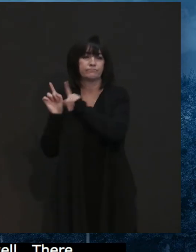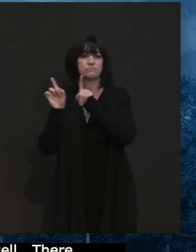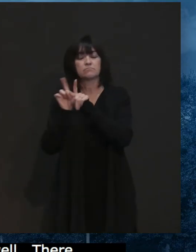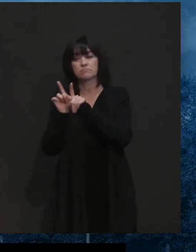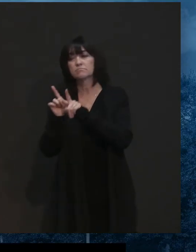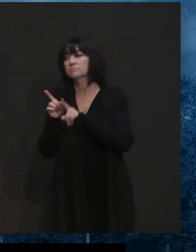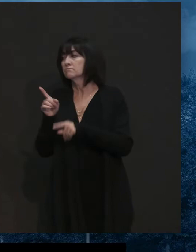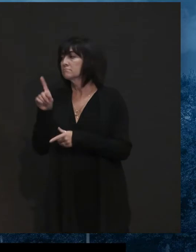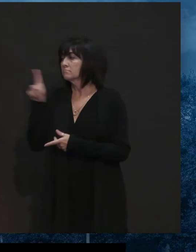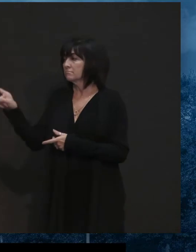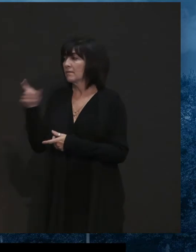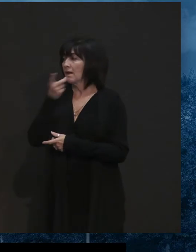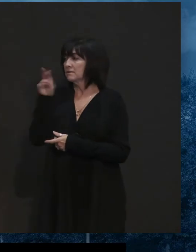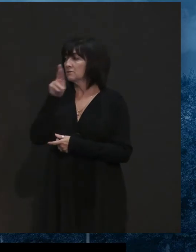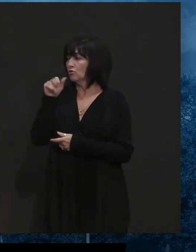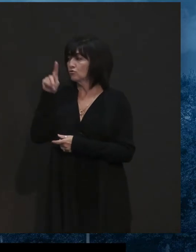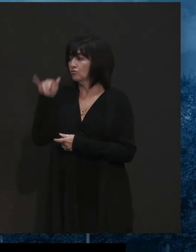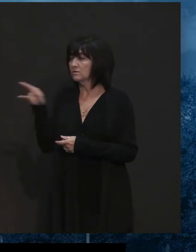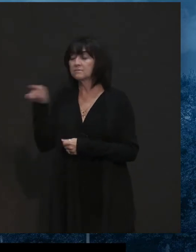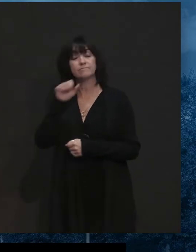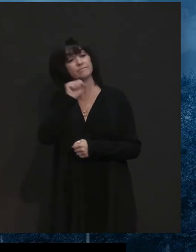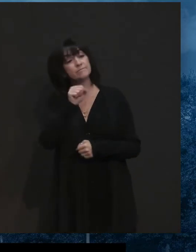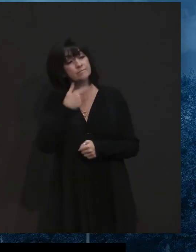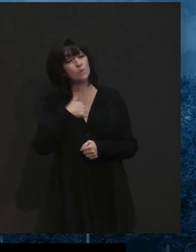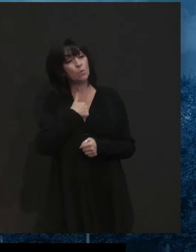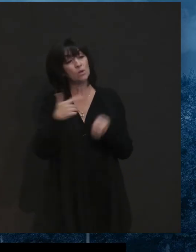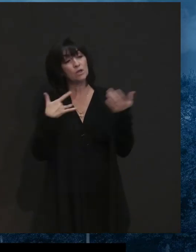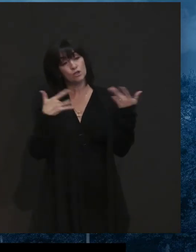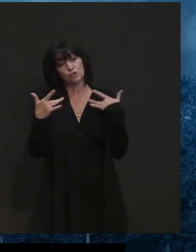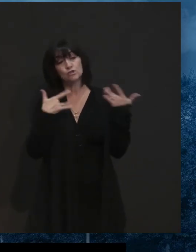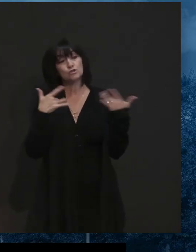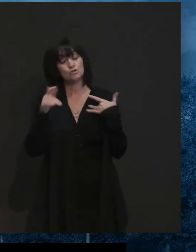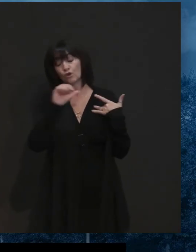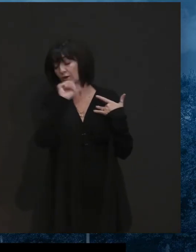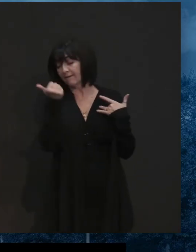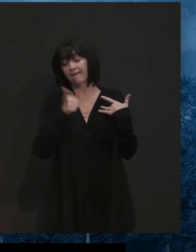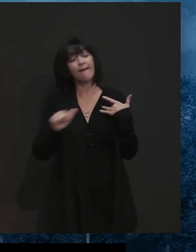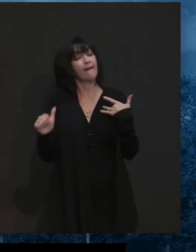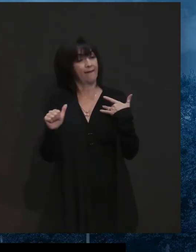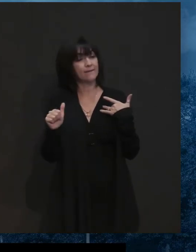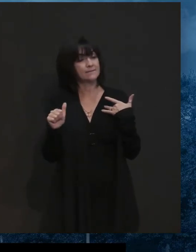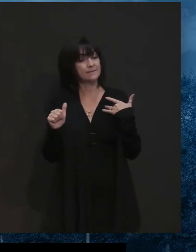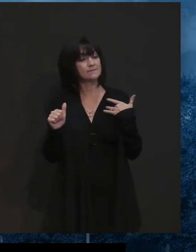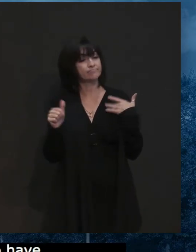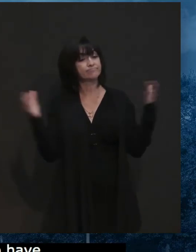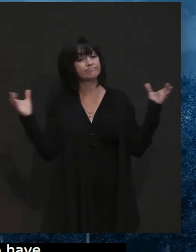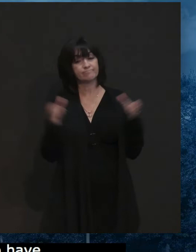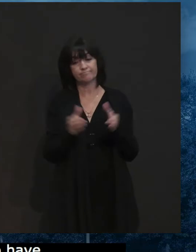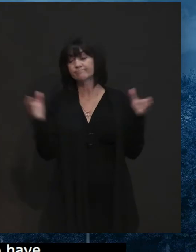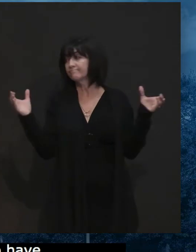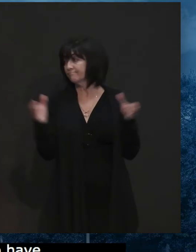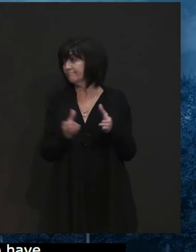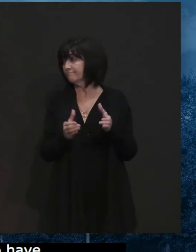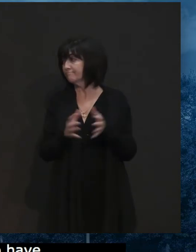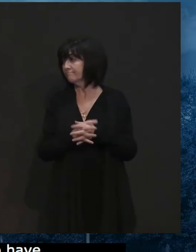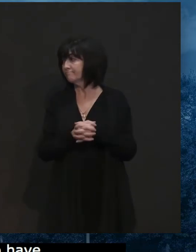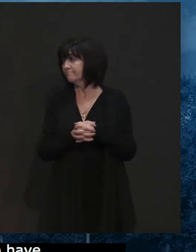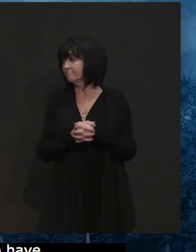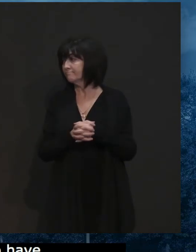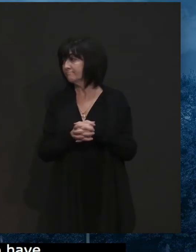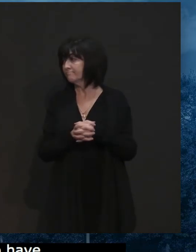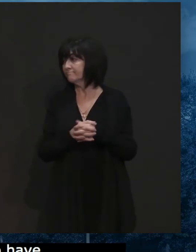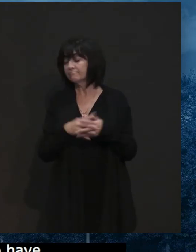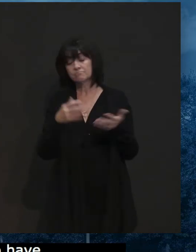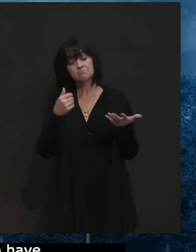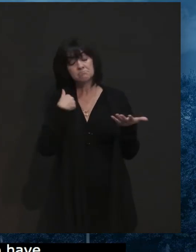do have concerns about any gathering, especially when people aren't social distanced. I will tell